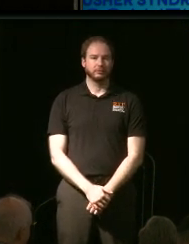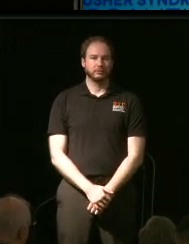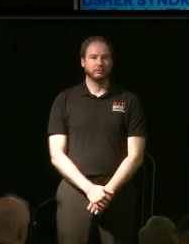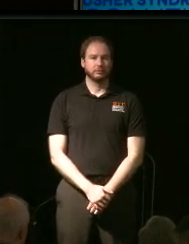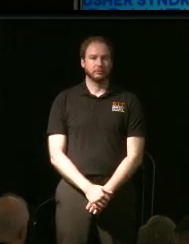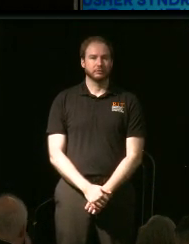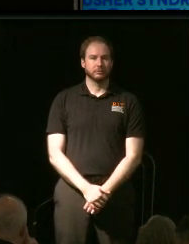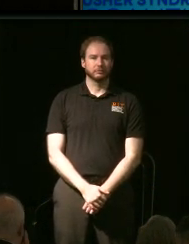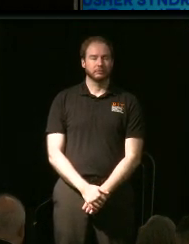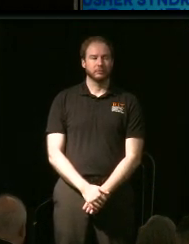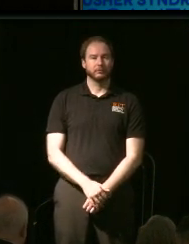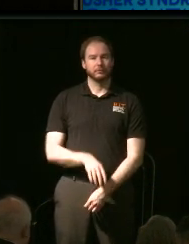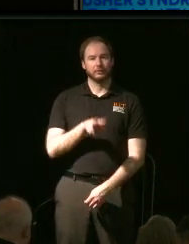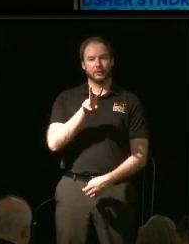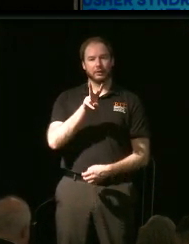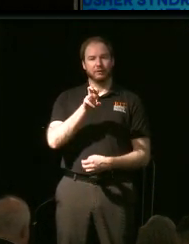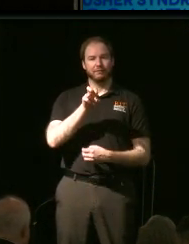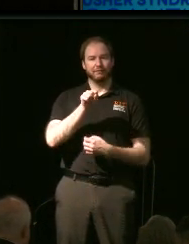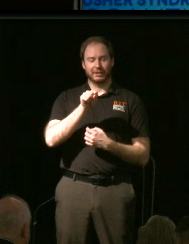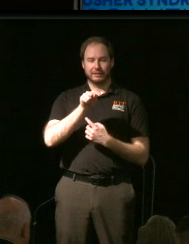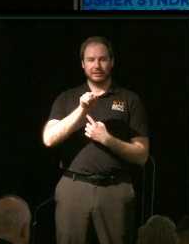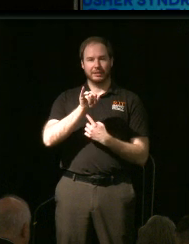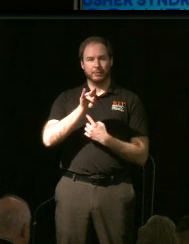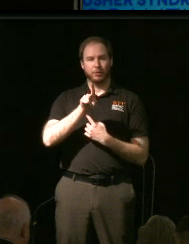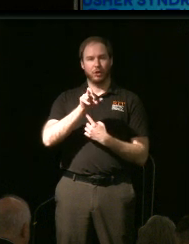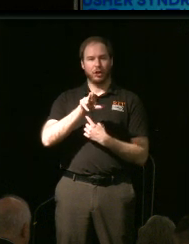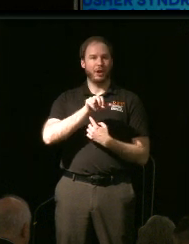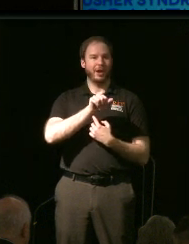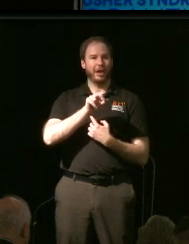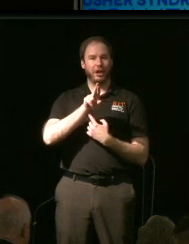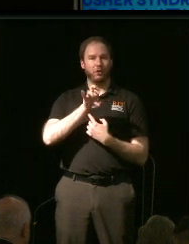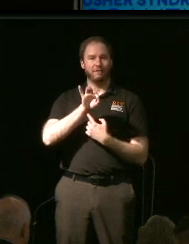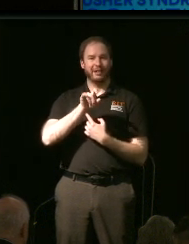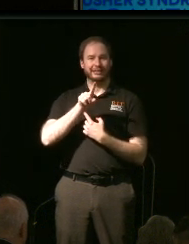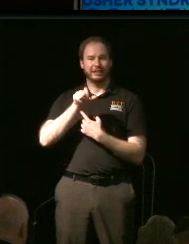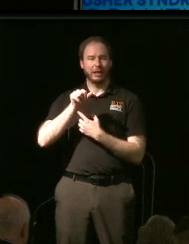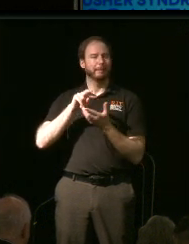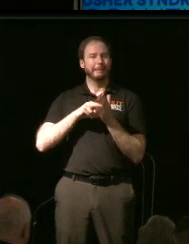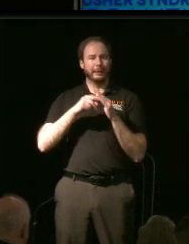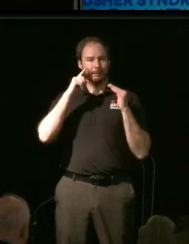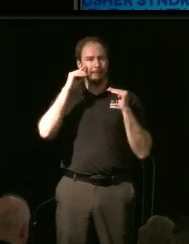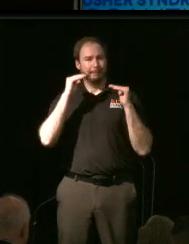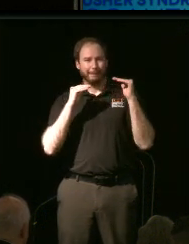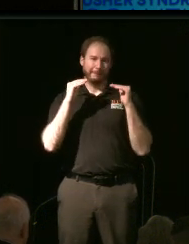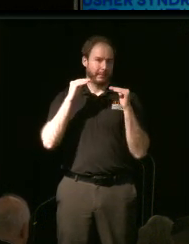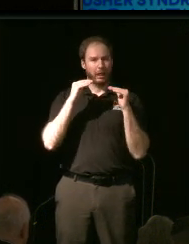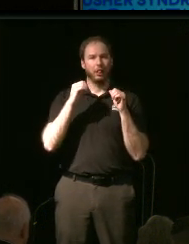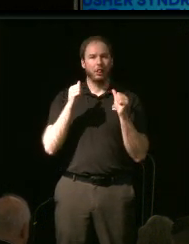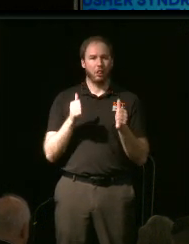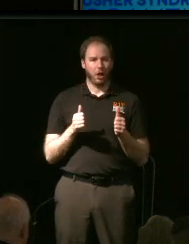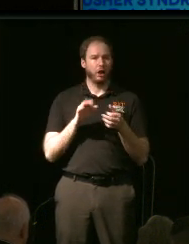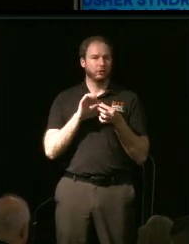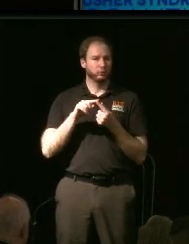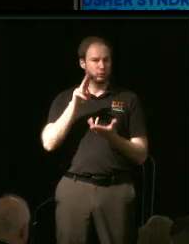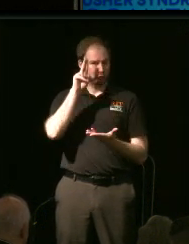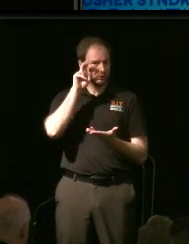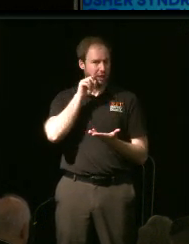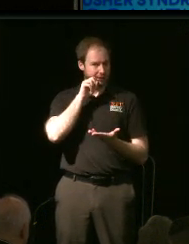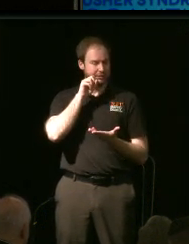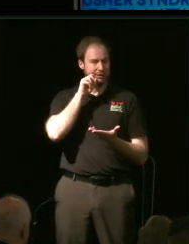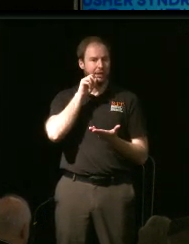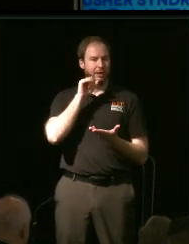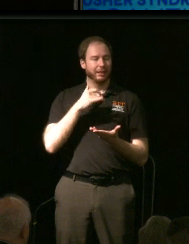The vestibular areflexia, or the balance loss associated with Usher syndrome,